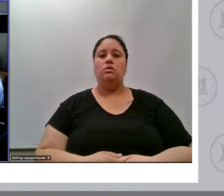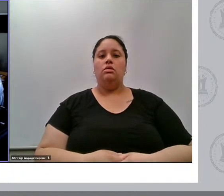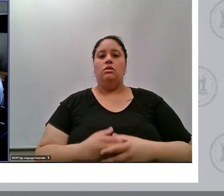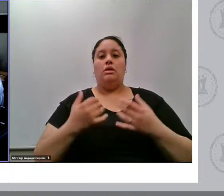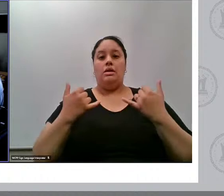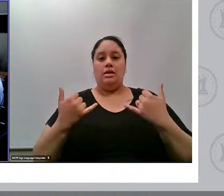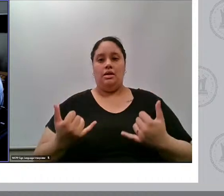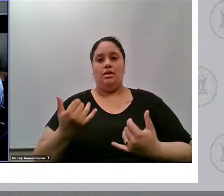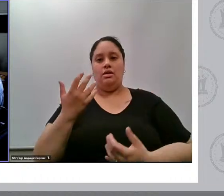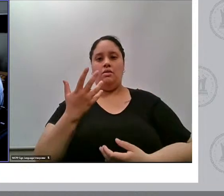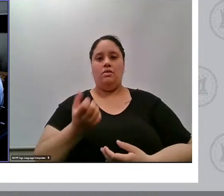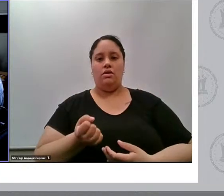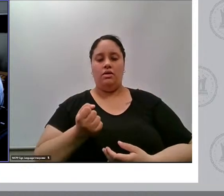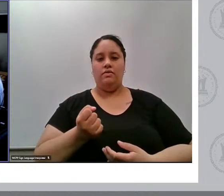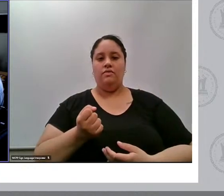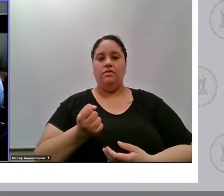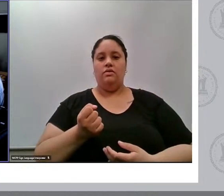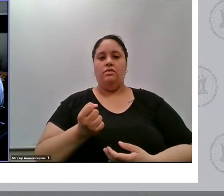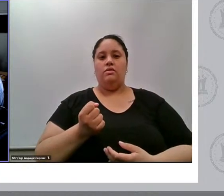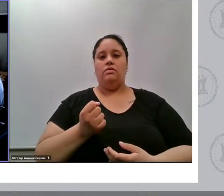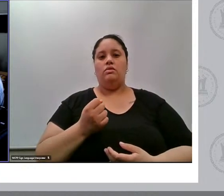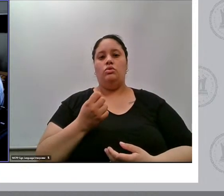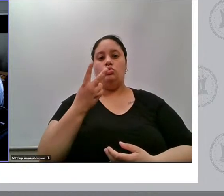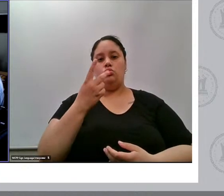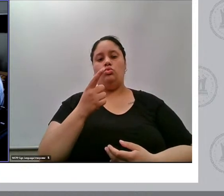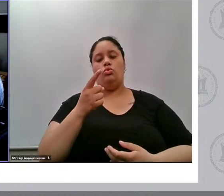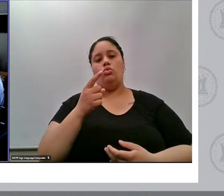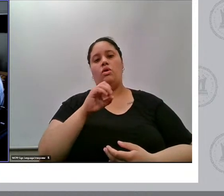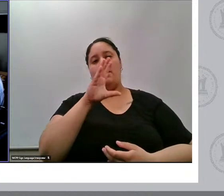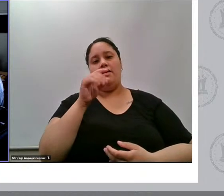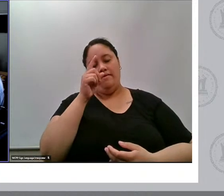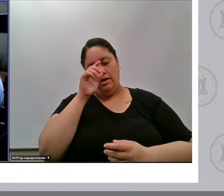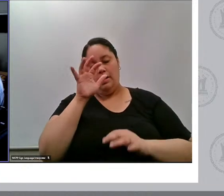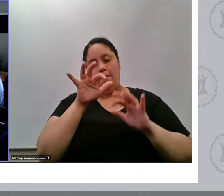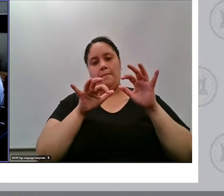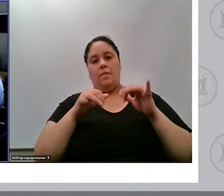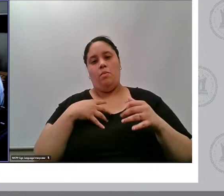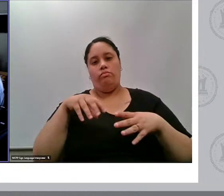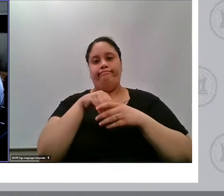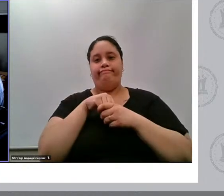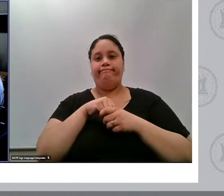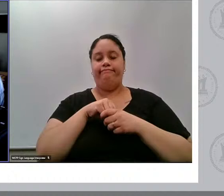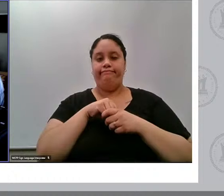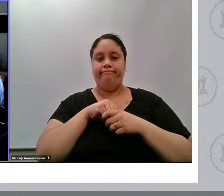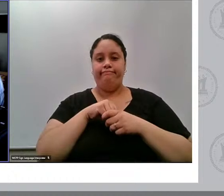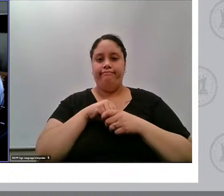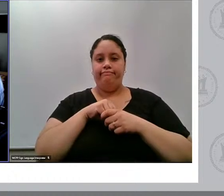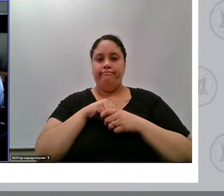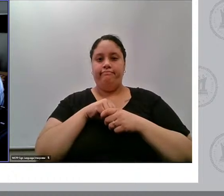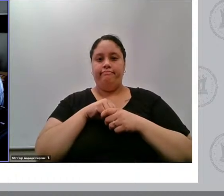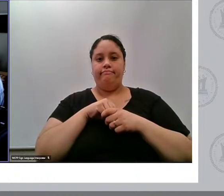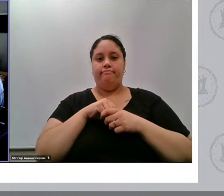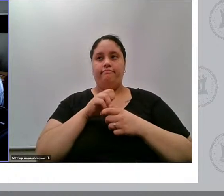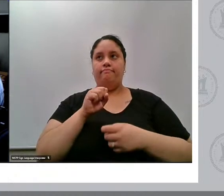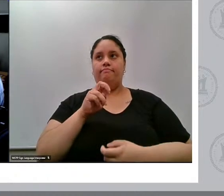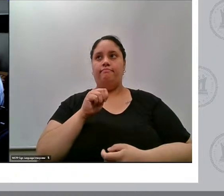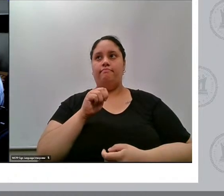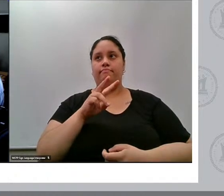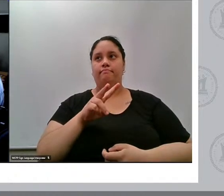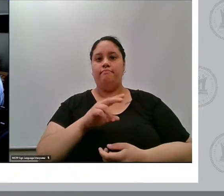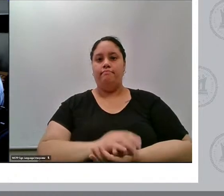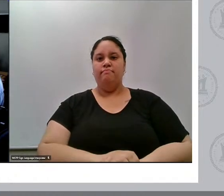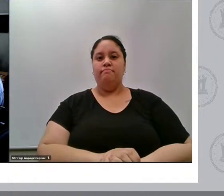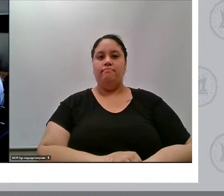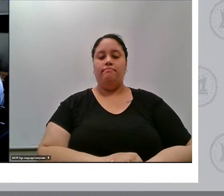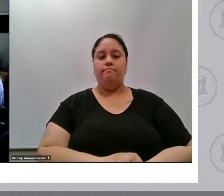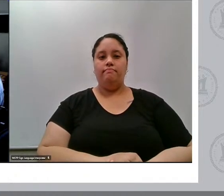one female, Two. African female. And a white female, Ms. Venter. Sorry, two. Yeah.